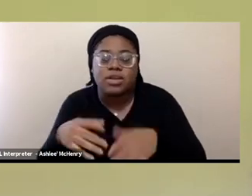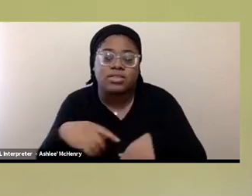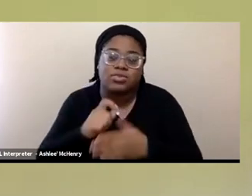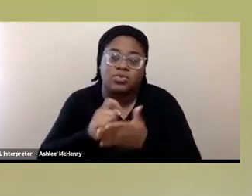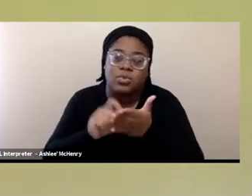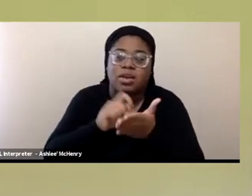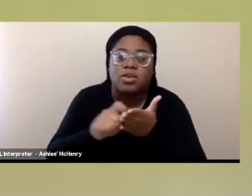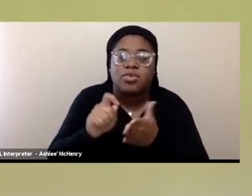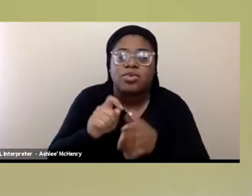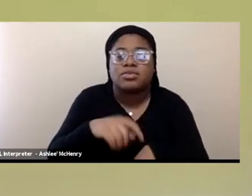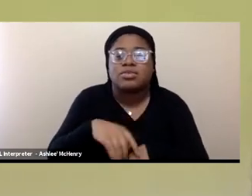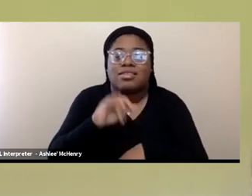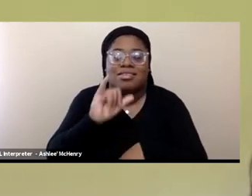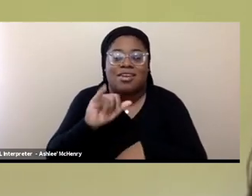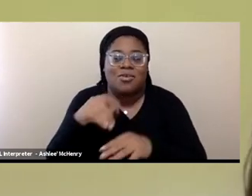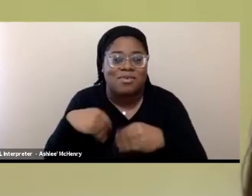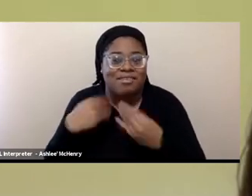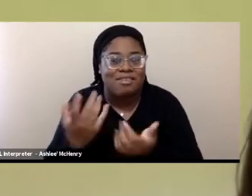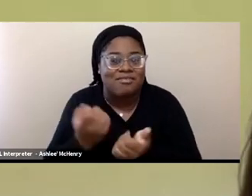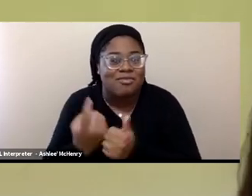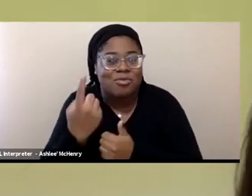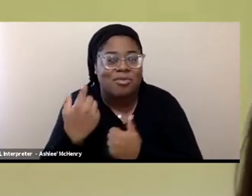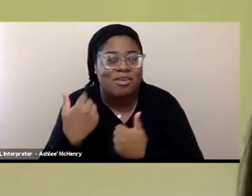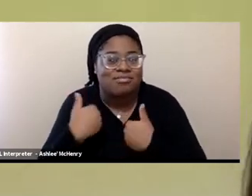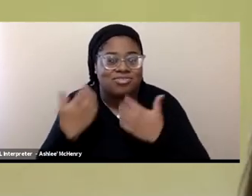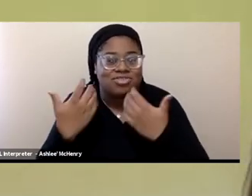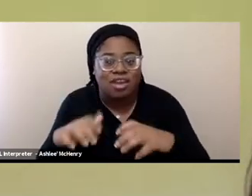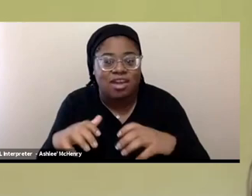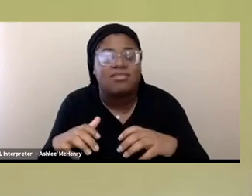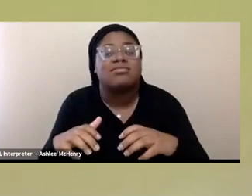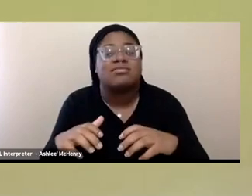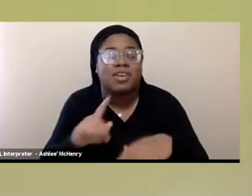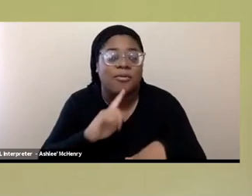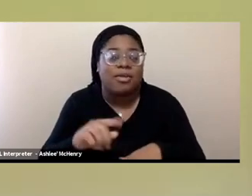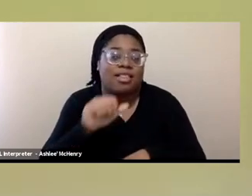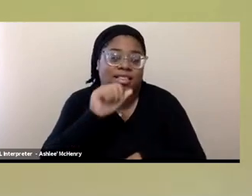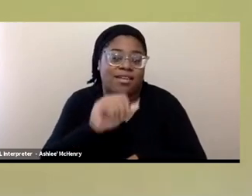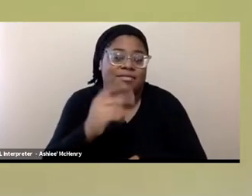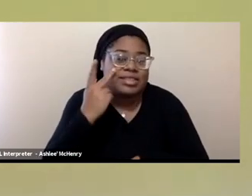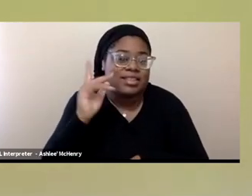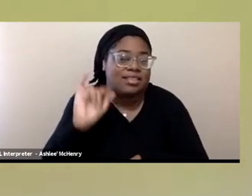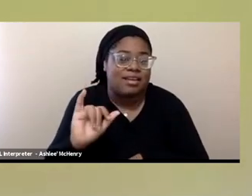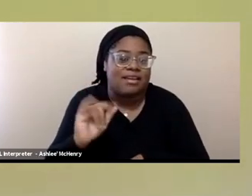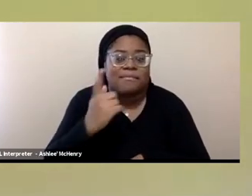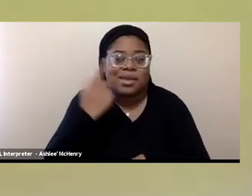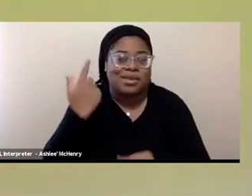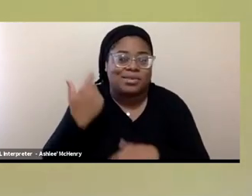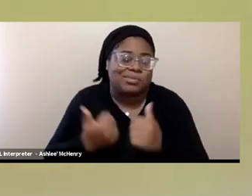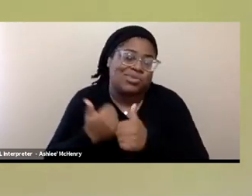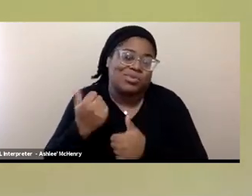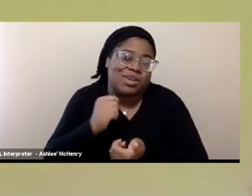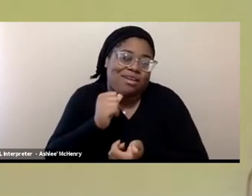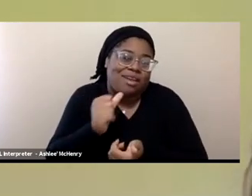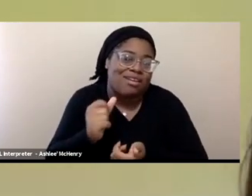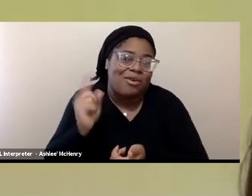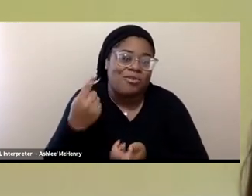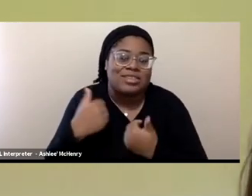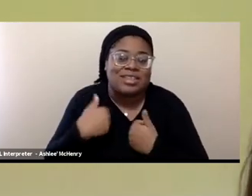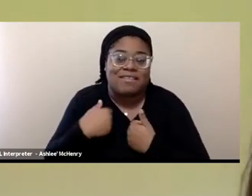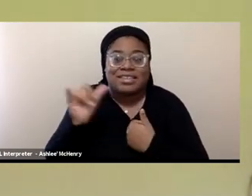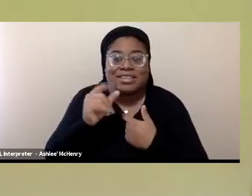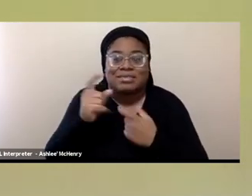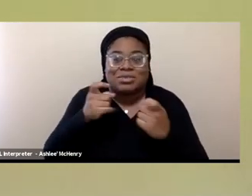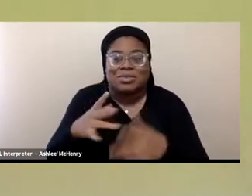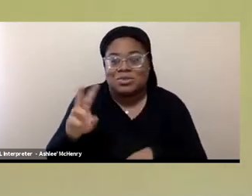do give everybody a chance. And I've loved seeing that because it's most likely we're not going to have the same director twice, which is really